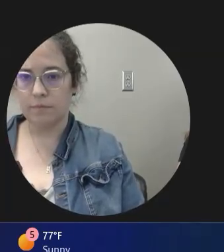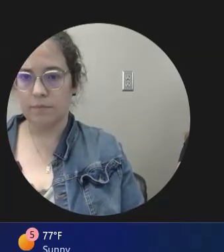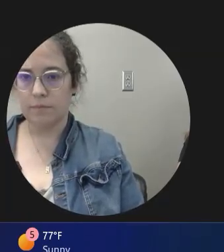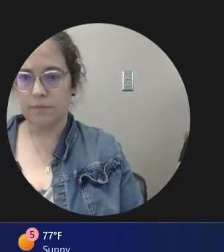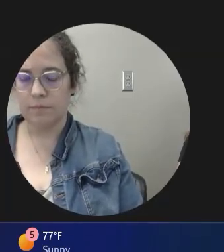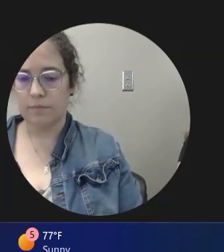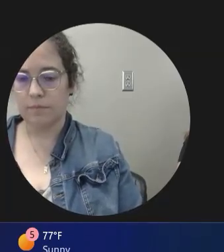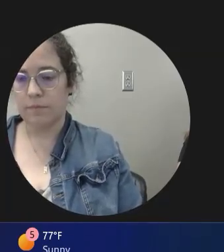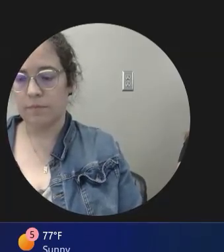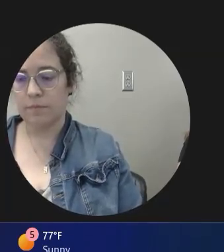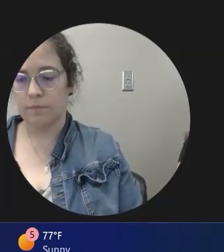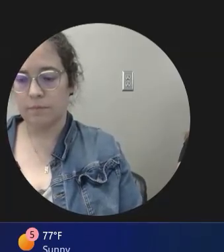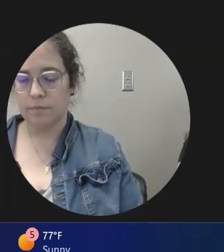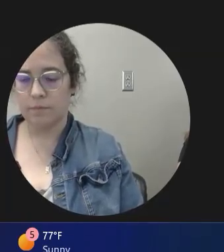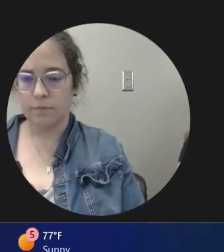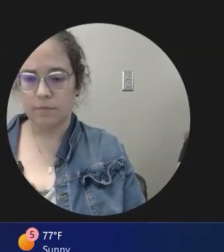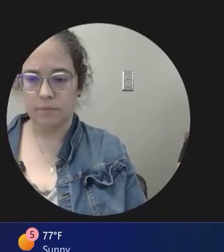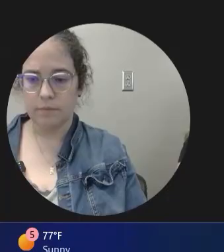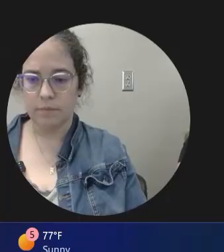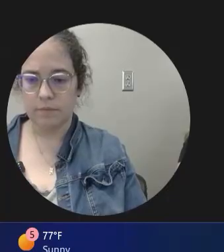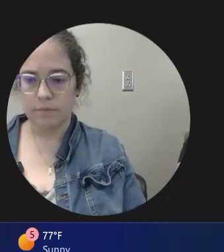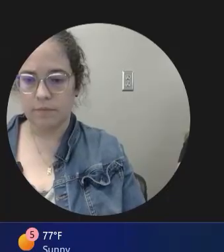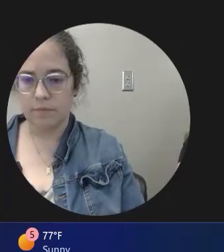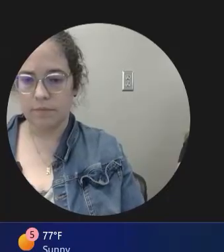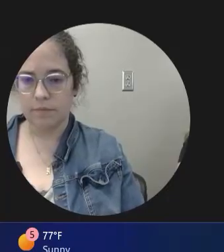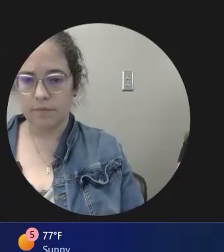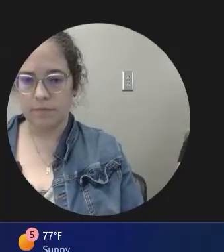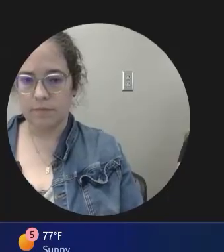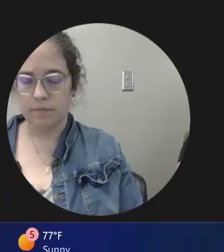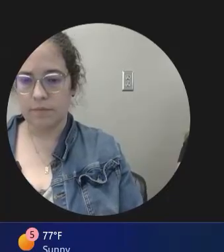Number 5, rise.